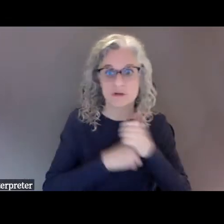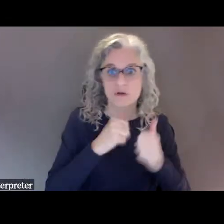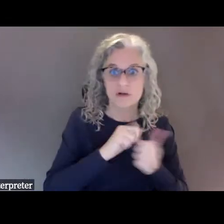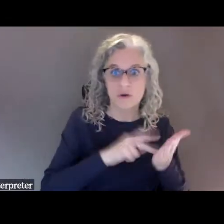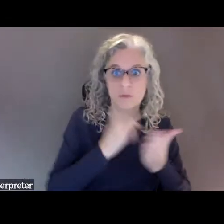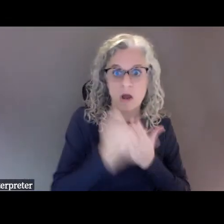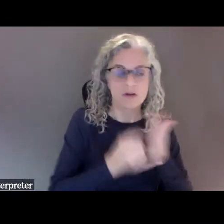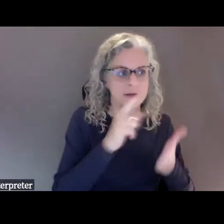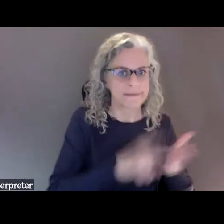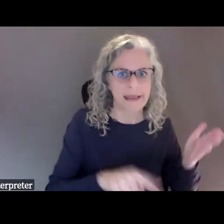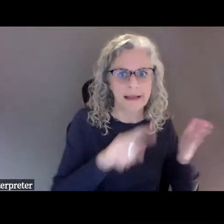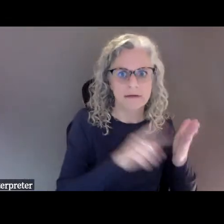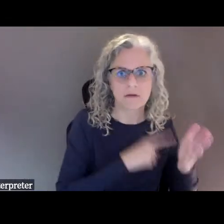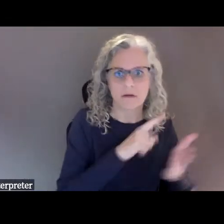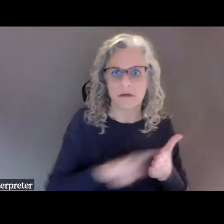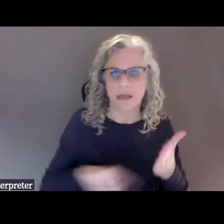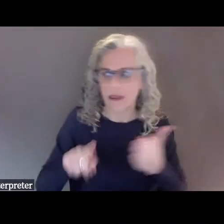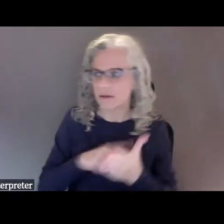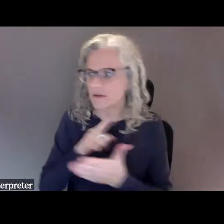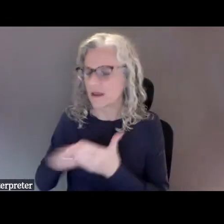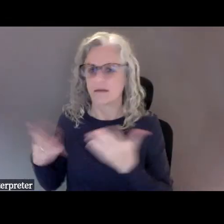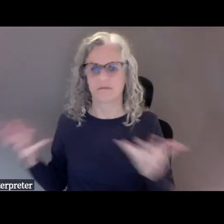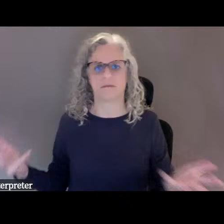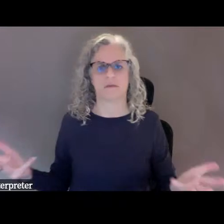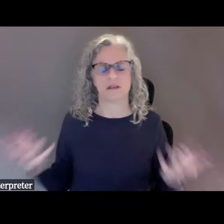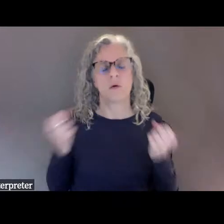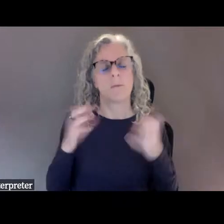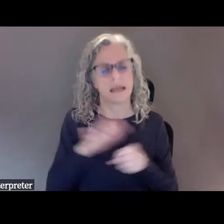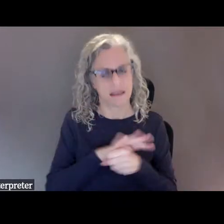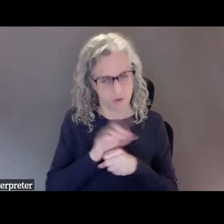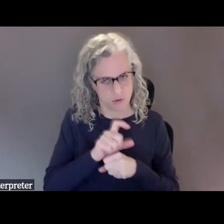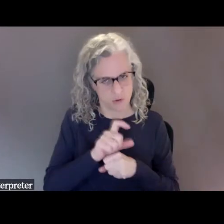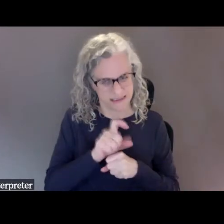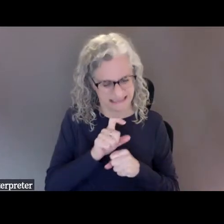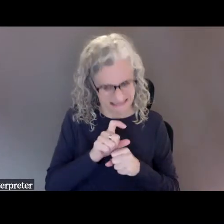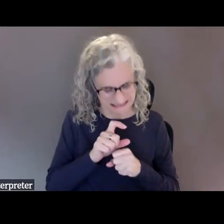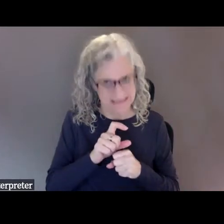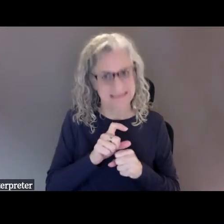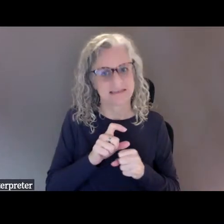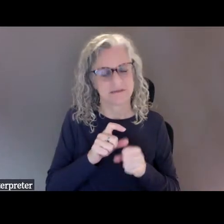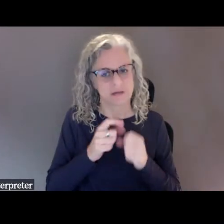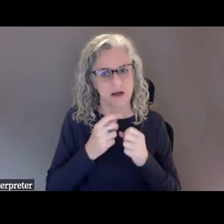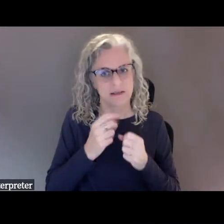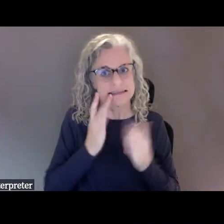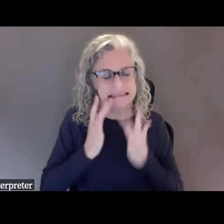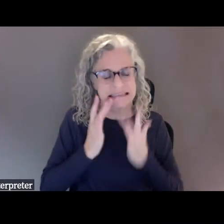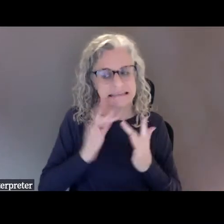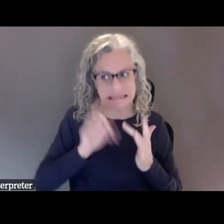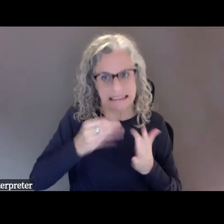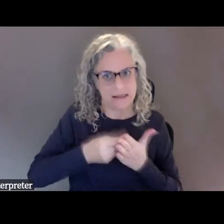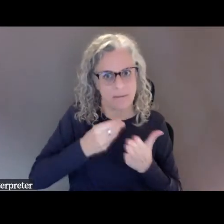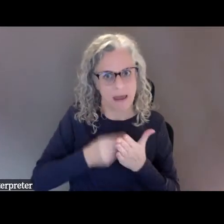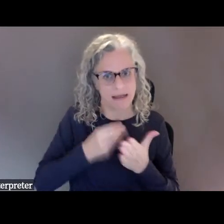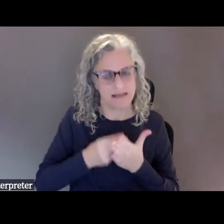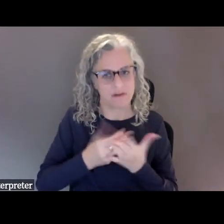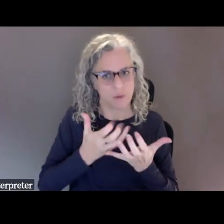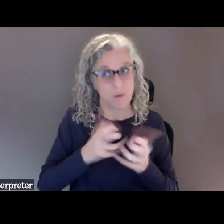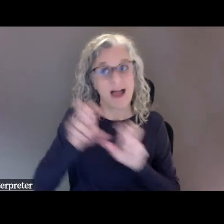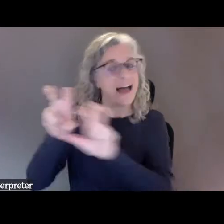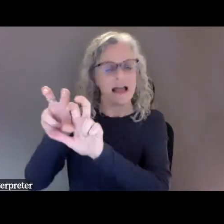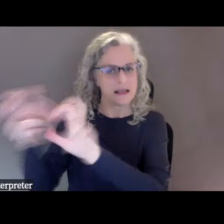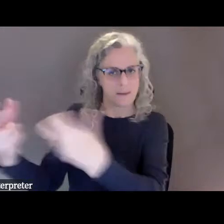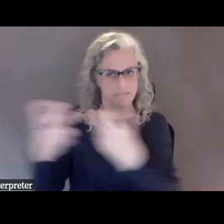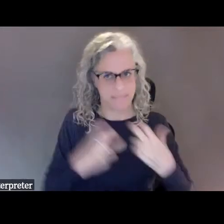So, there's many local needs that need to be invested, and we want to bring this money back to the constituents. And we also hope to get a result